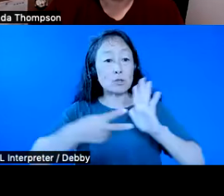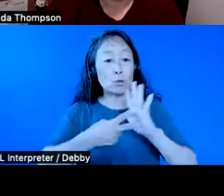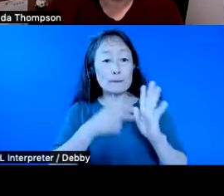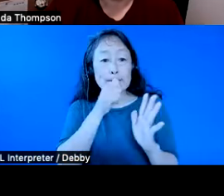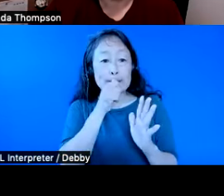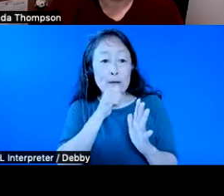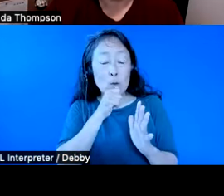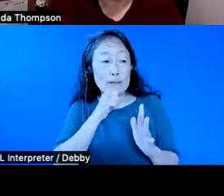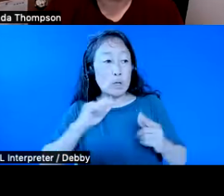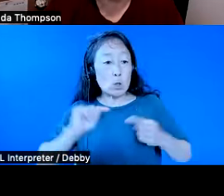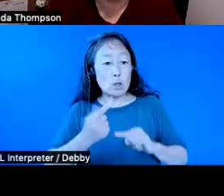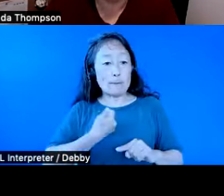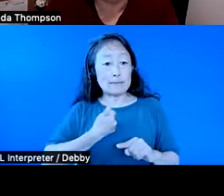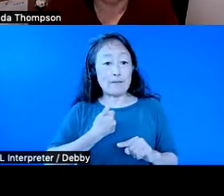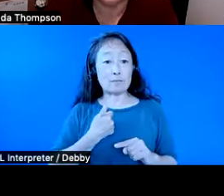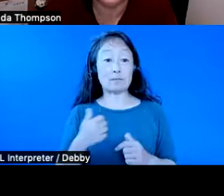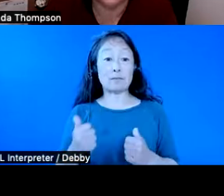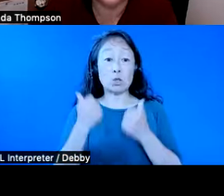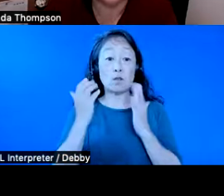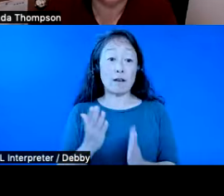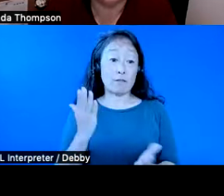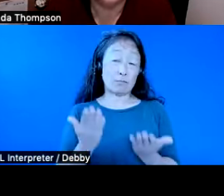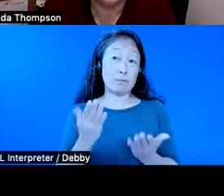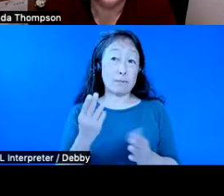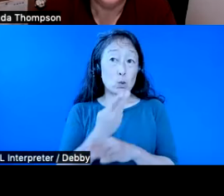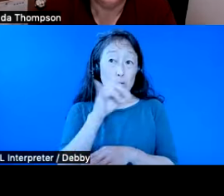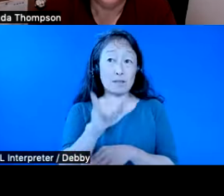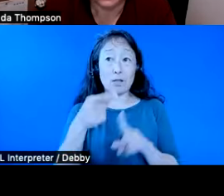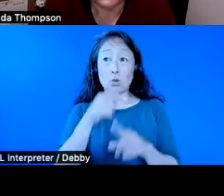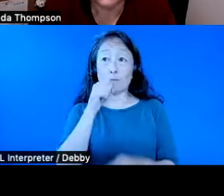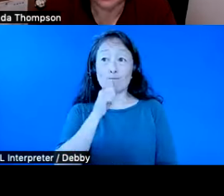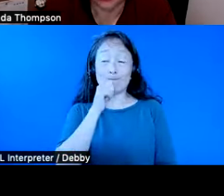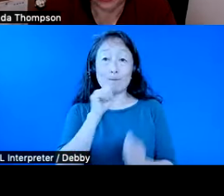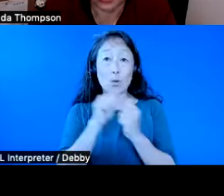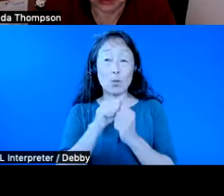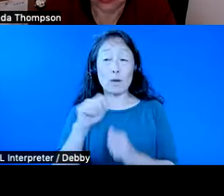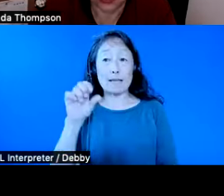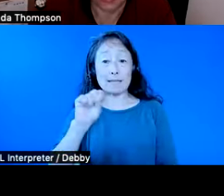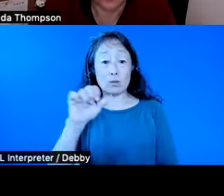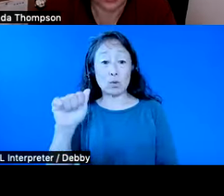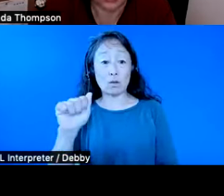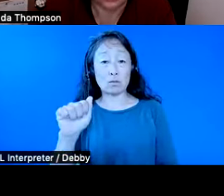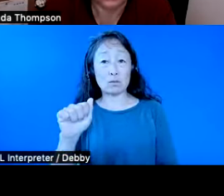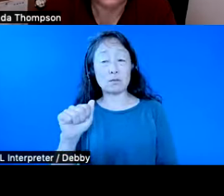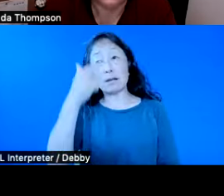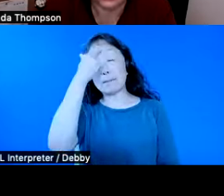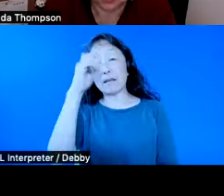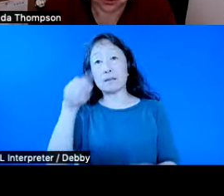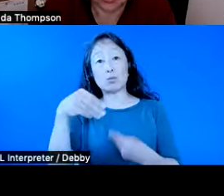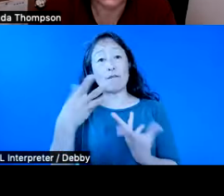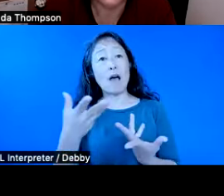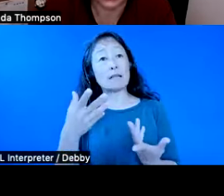Survivors might use self-harm to cope with sexual assault. It provides temporary relief for them. It can